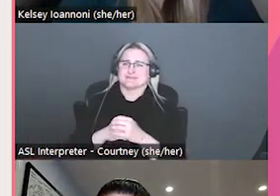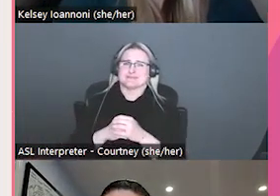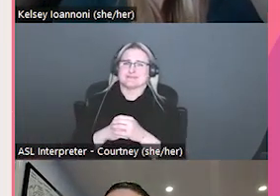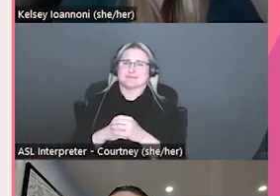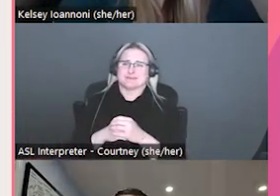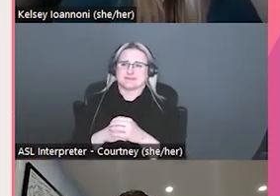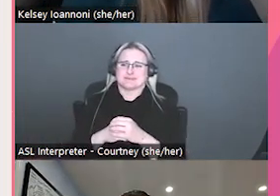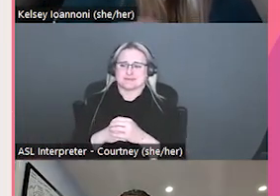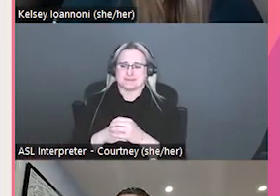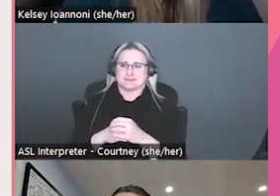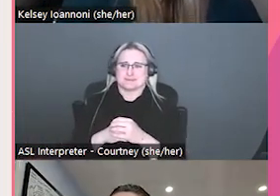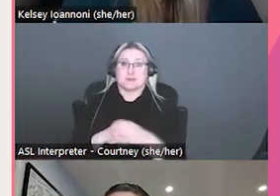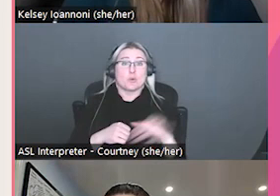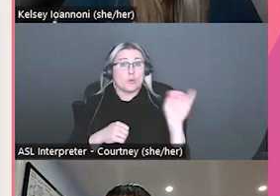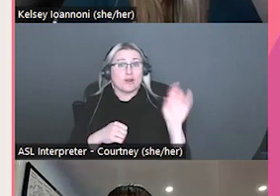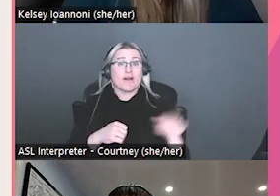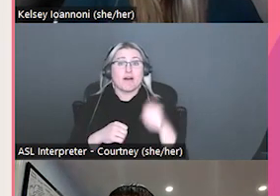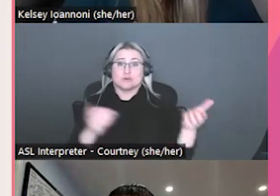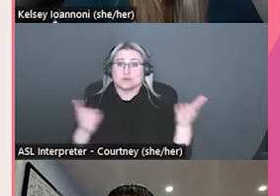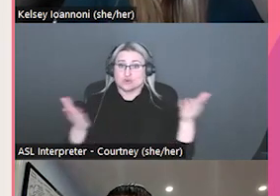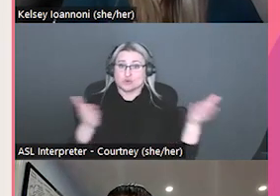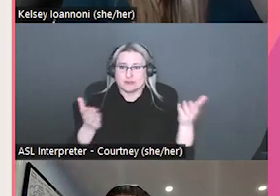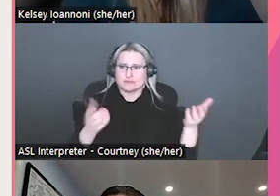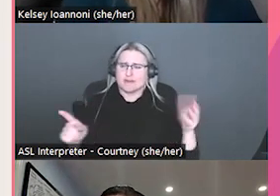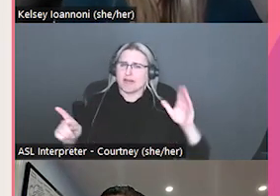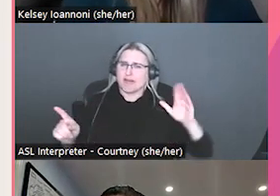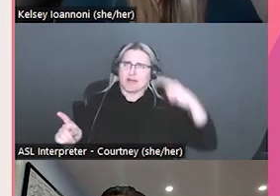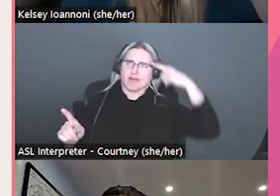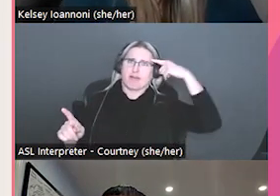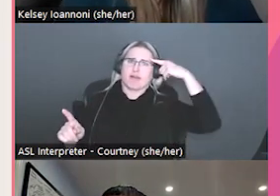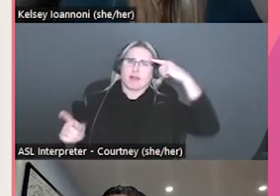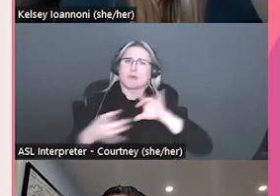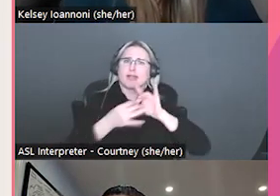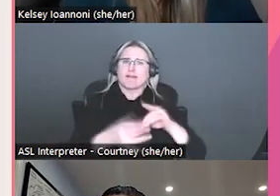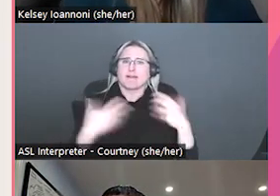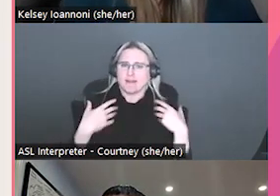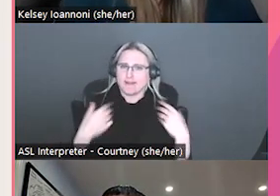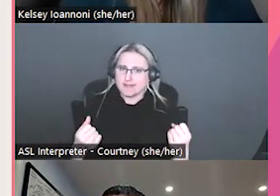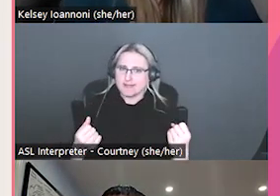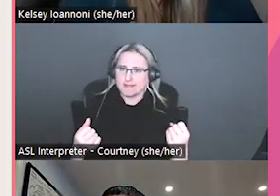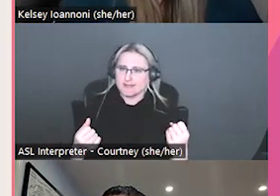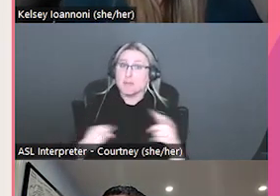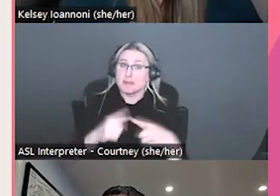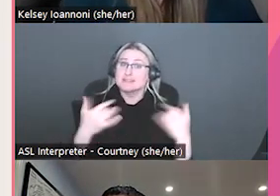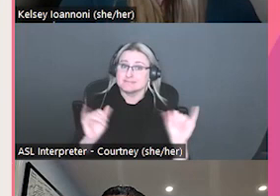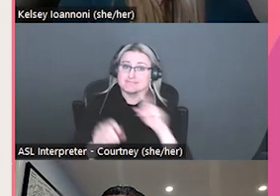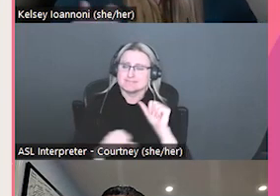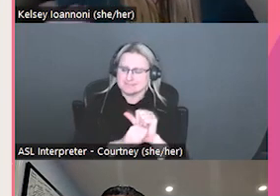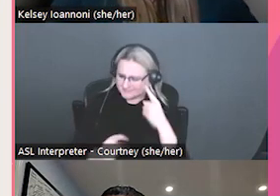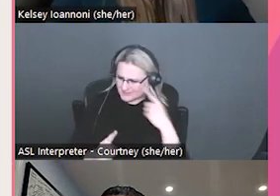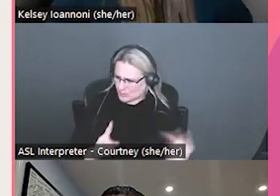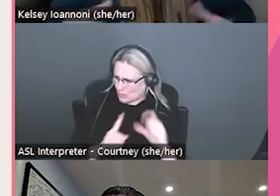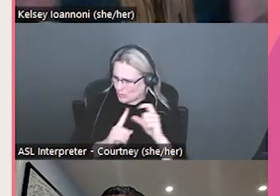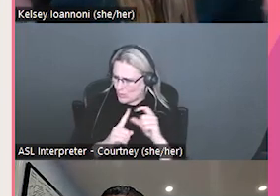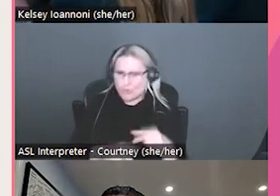of services that you may not think of associated with health that, or I'm trying to think of the word that we